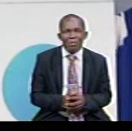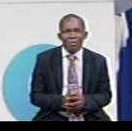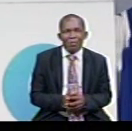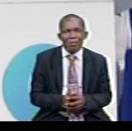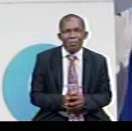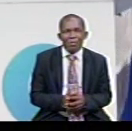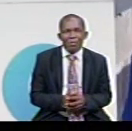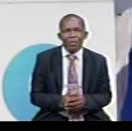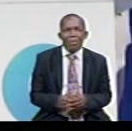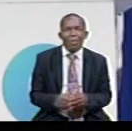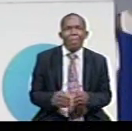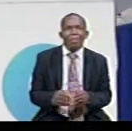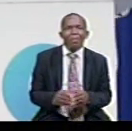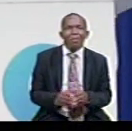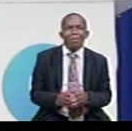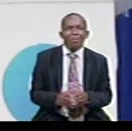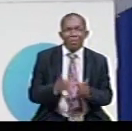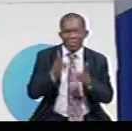Make sure you are praying.